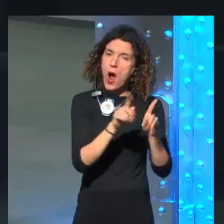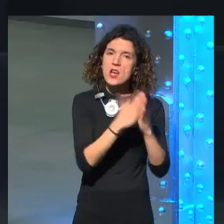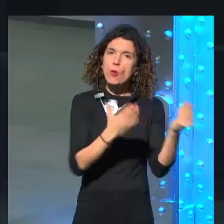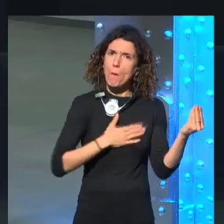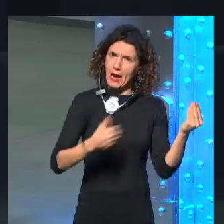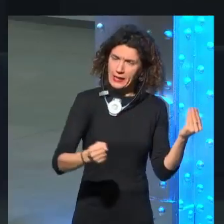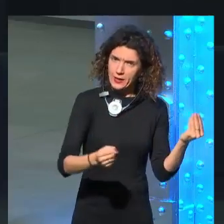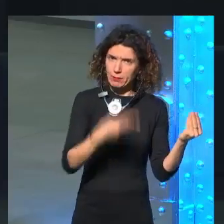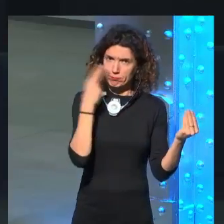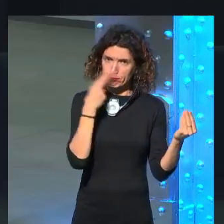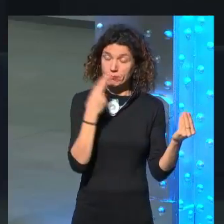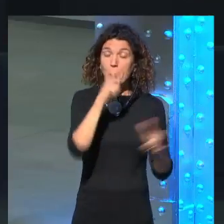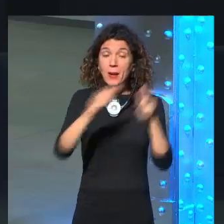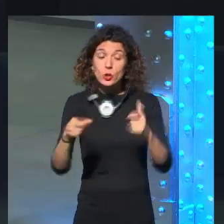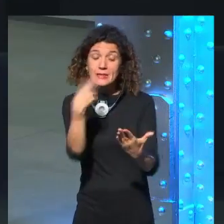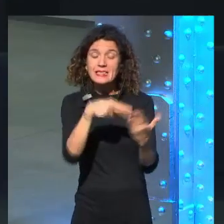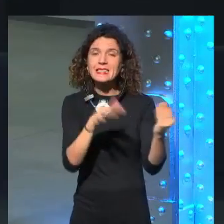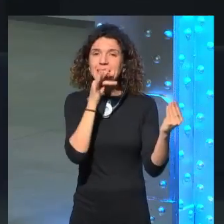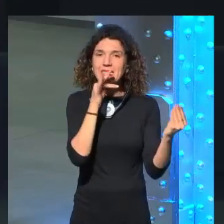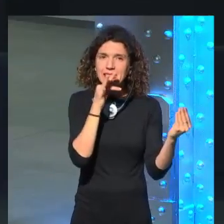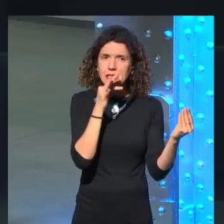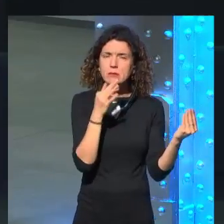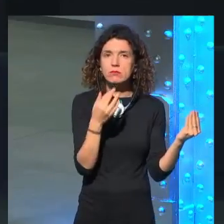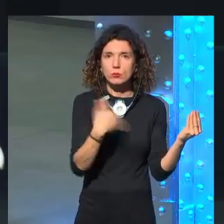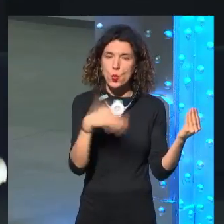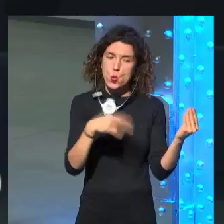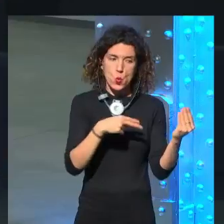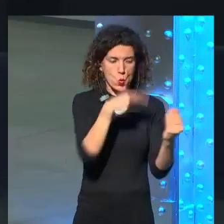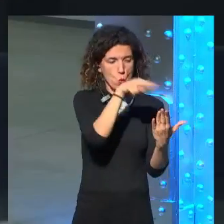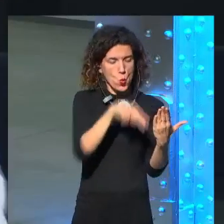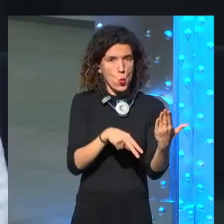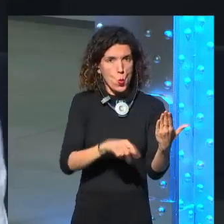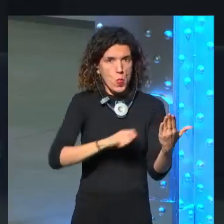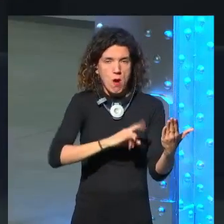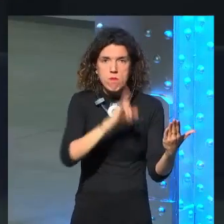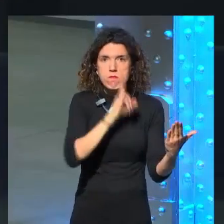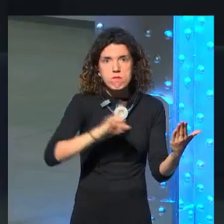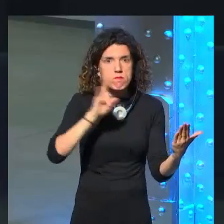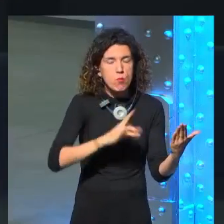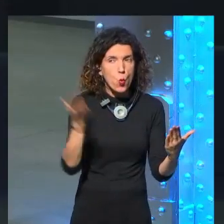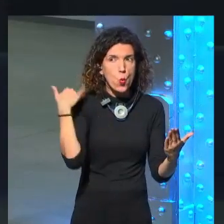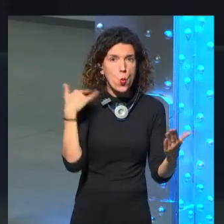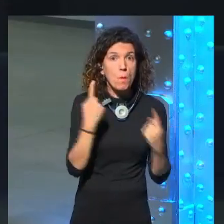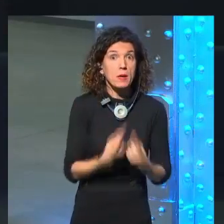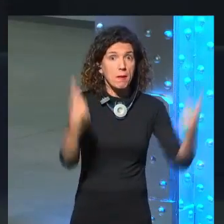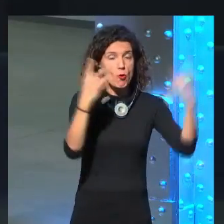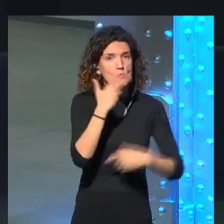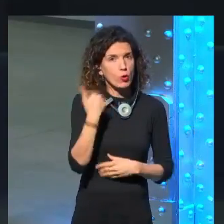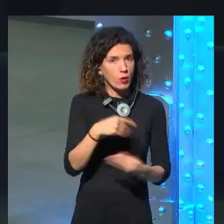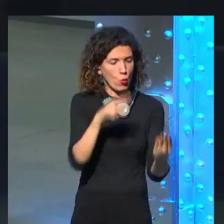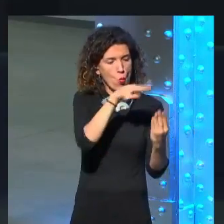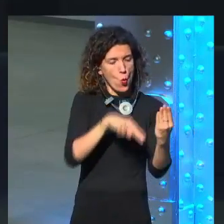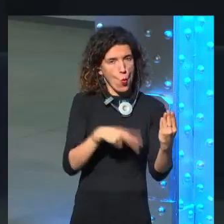be disappointed by this book. It is very courageous, and for those of you who do not know Marcus, I think that you will be fascinated with